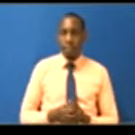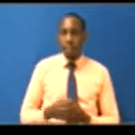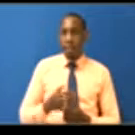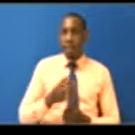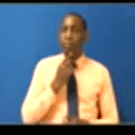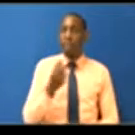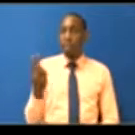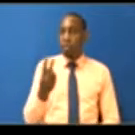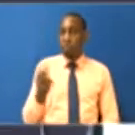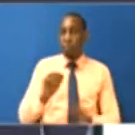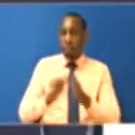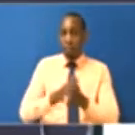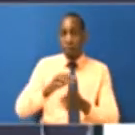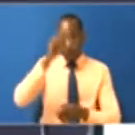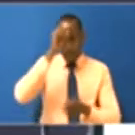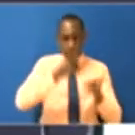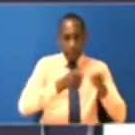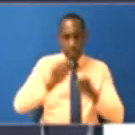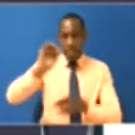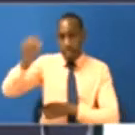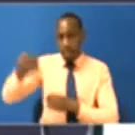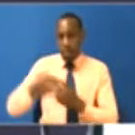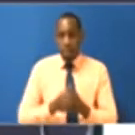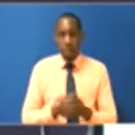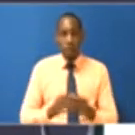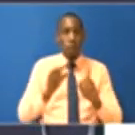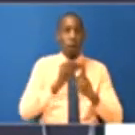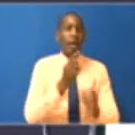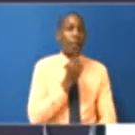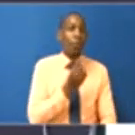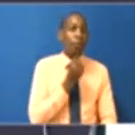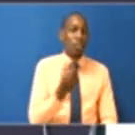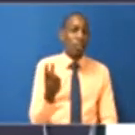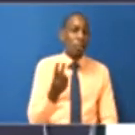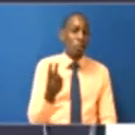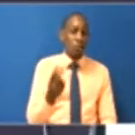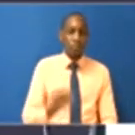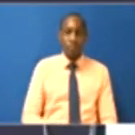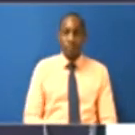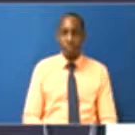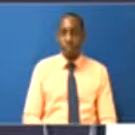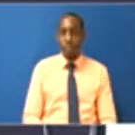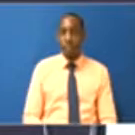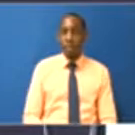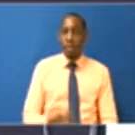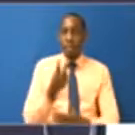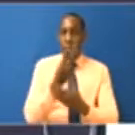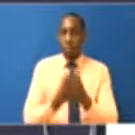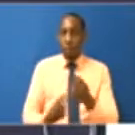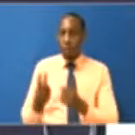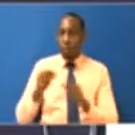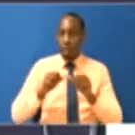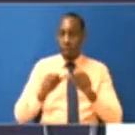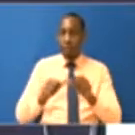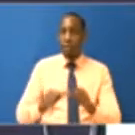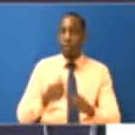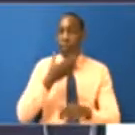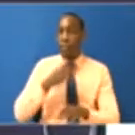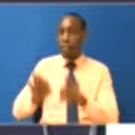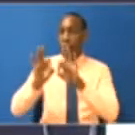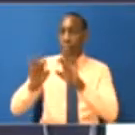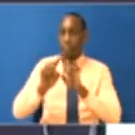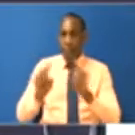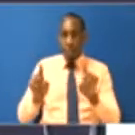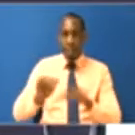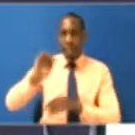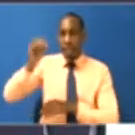the two boys can govern the city they use the word boys no but then they go into a better place both still remain fine gentlemen